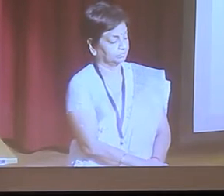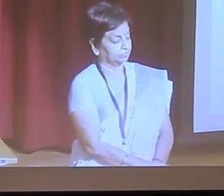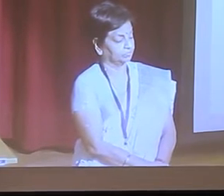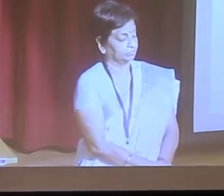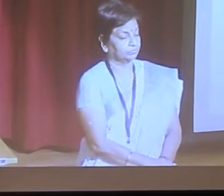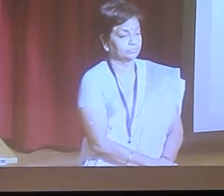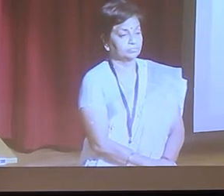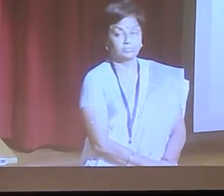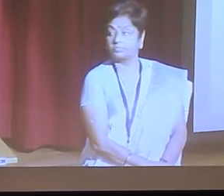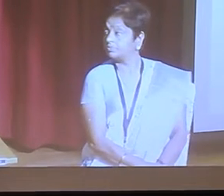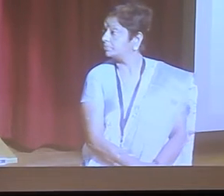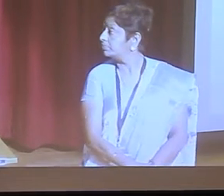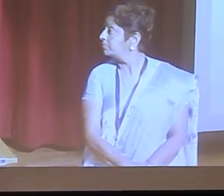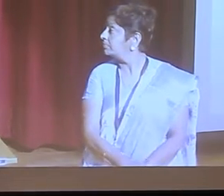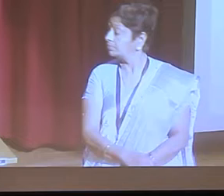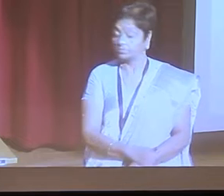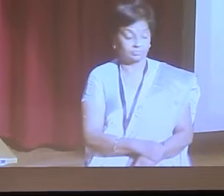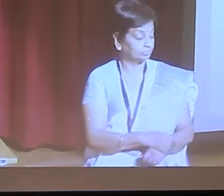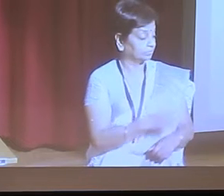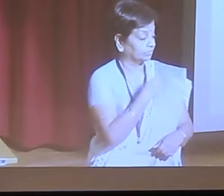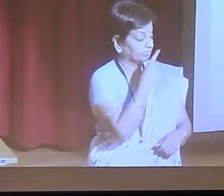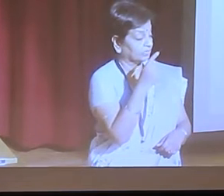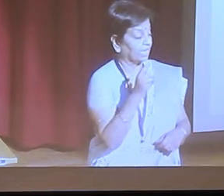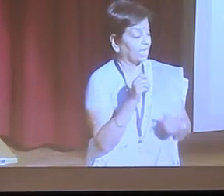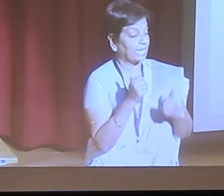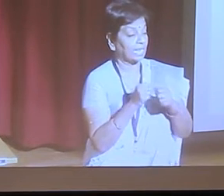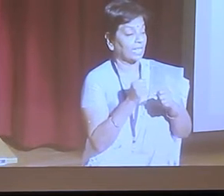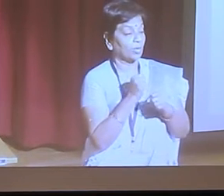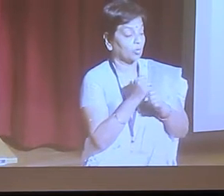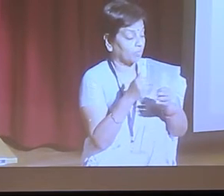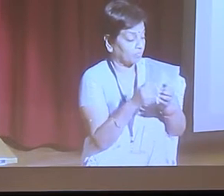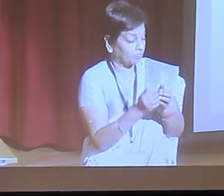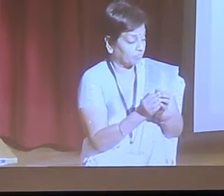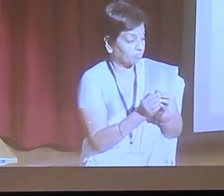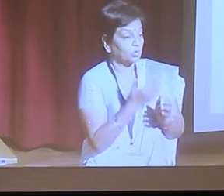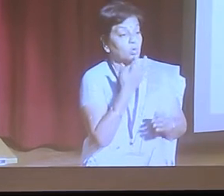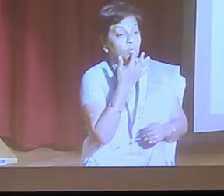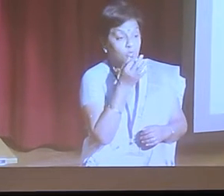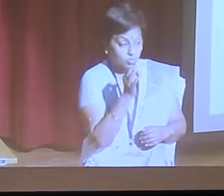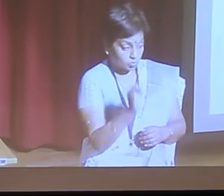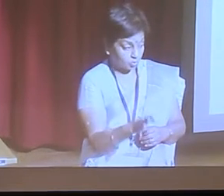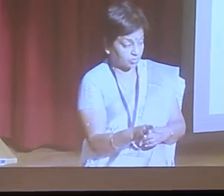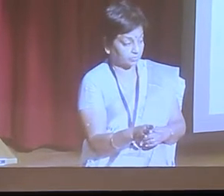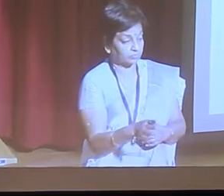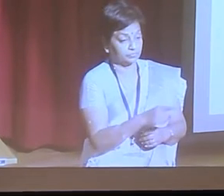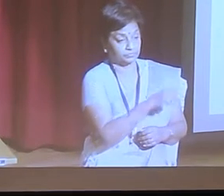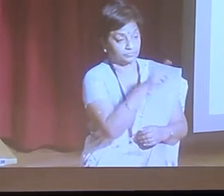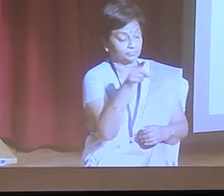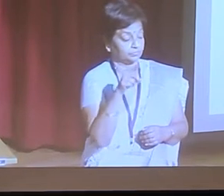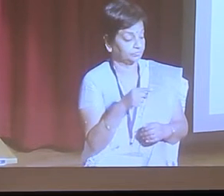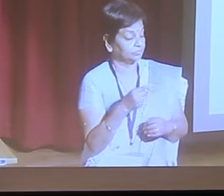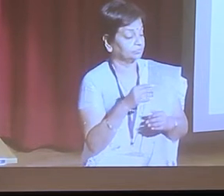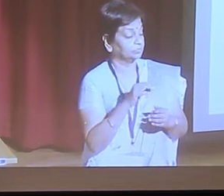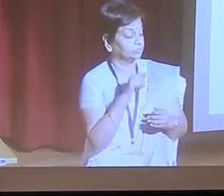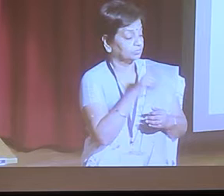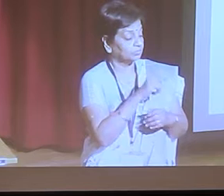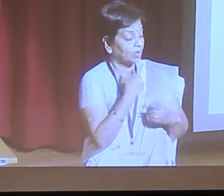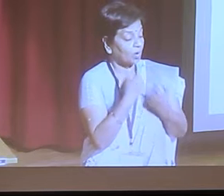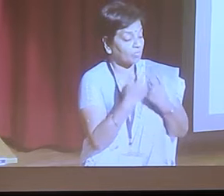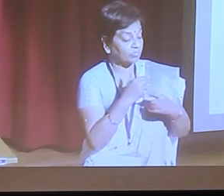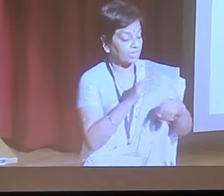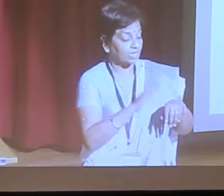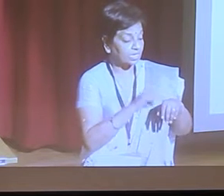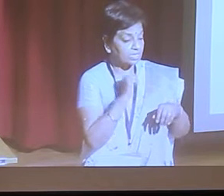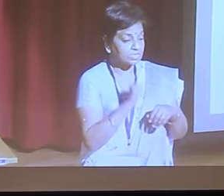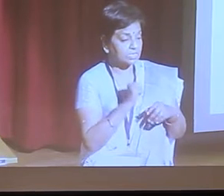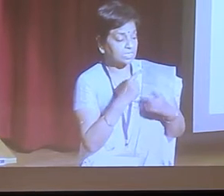ordering students with a visual impairment. This is true not only of places where tactile diagrams